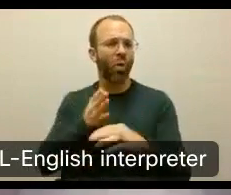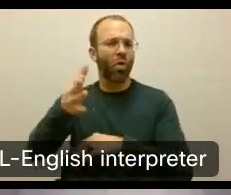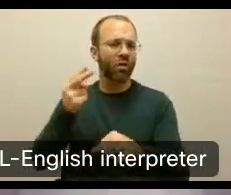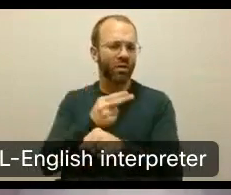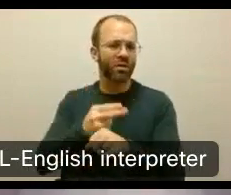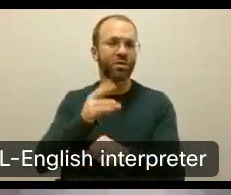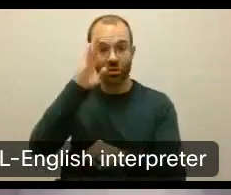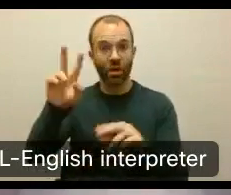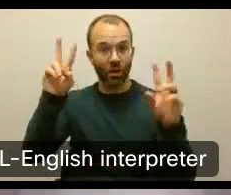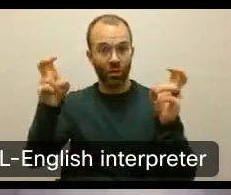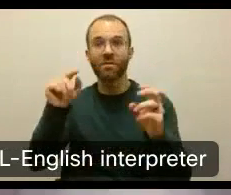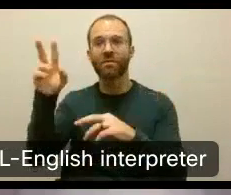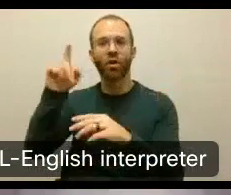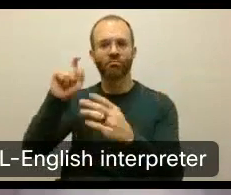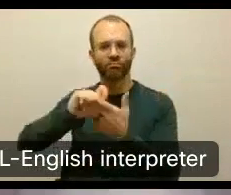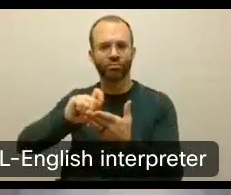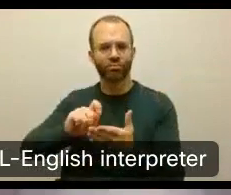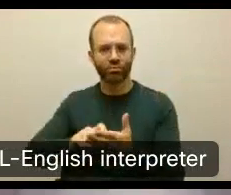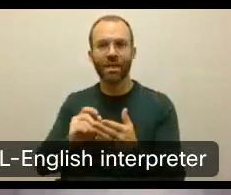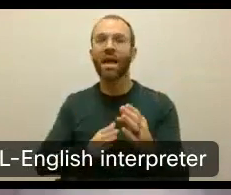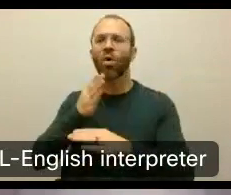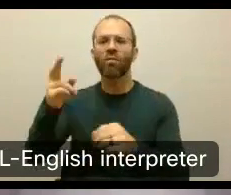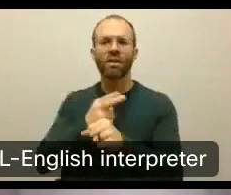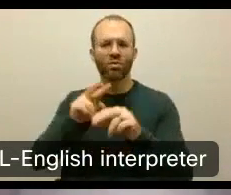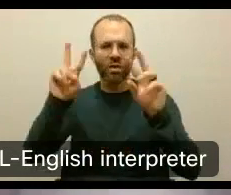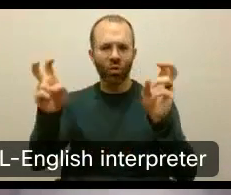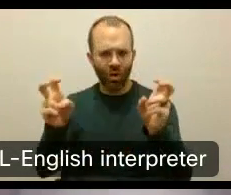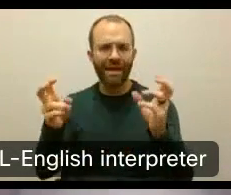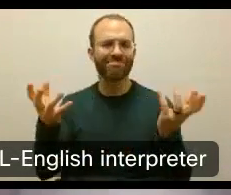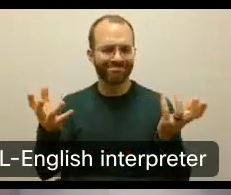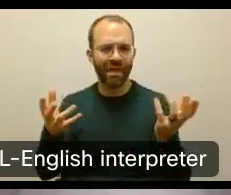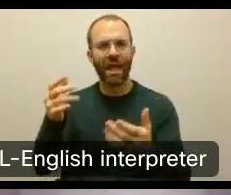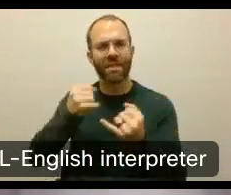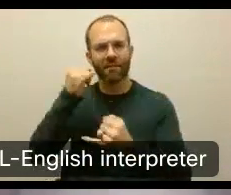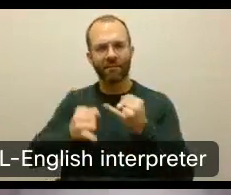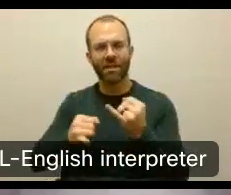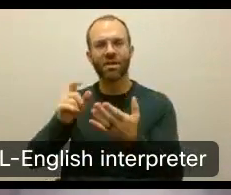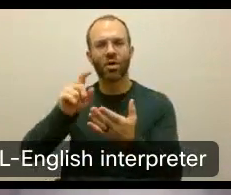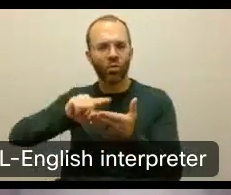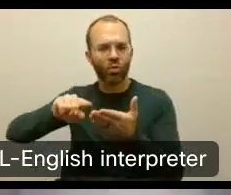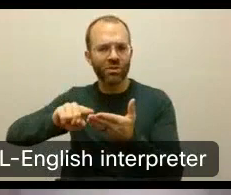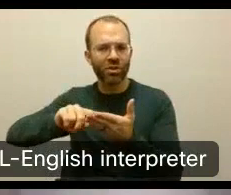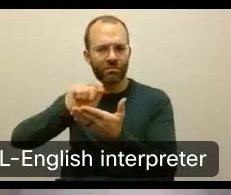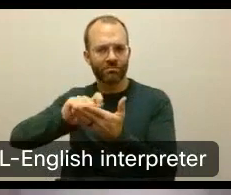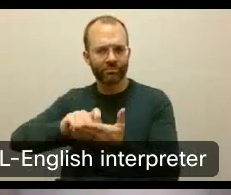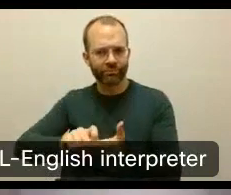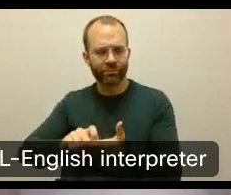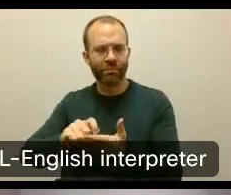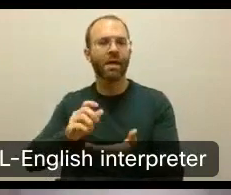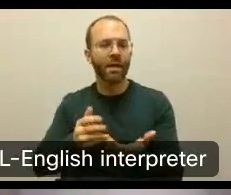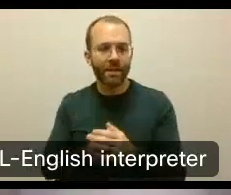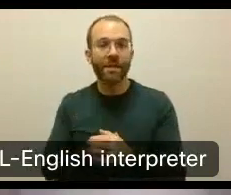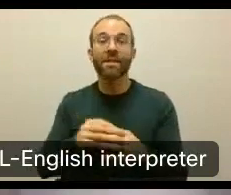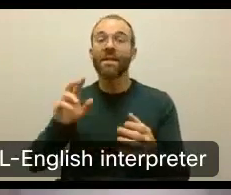notes, and as a result, they overuse quotations in the final research paper. Probably only about 10% of your